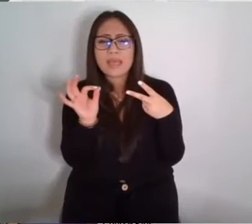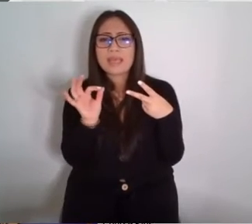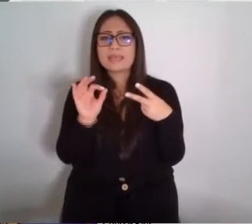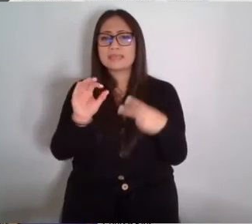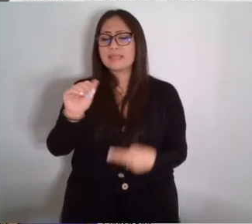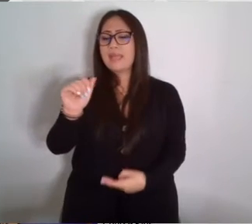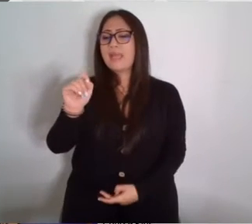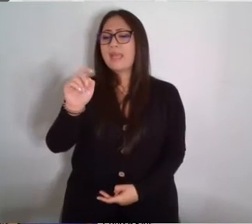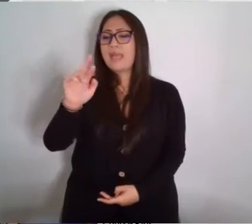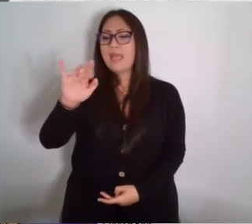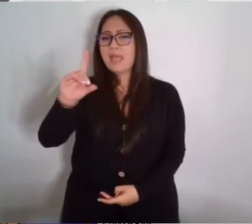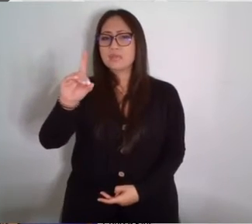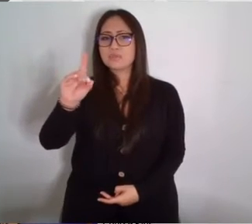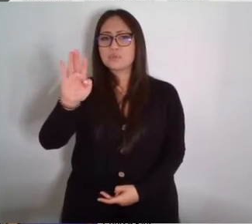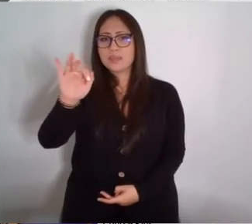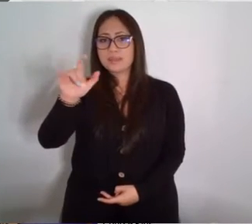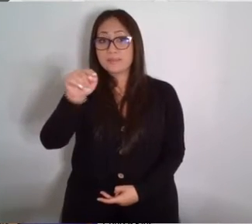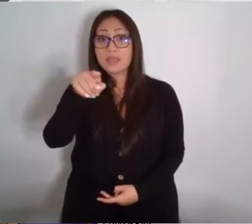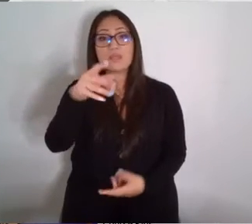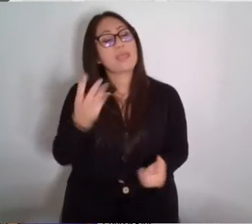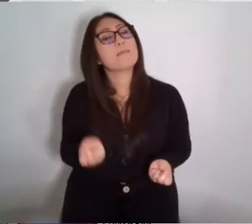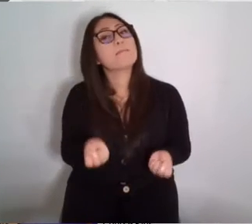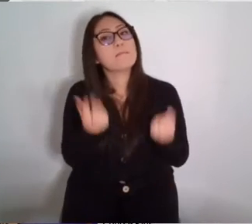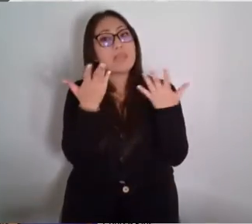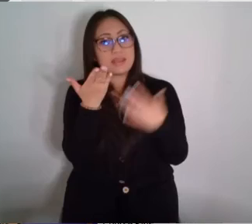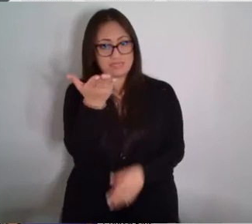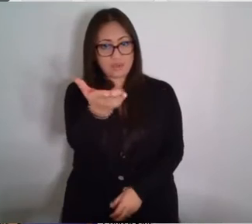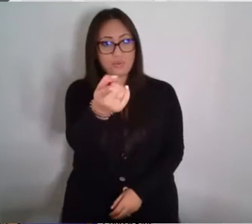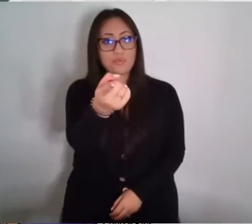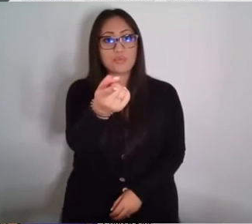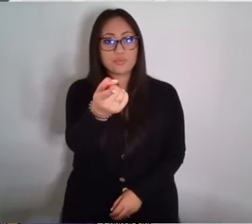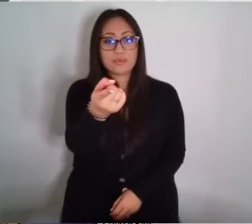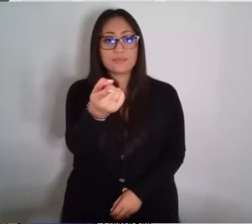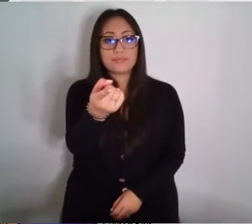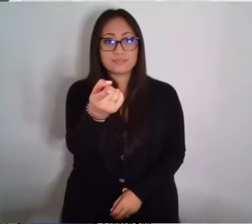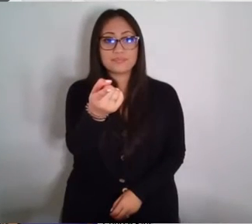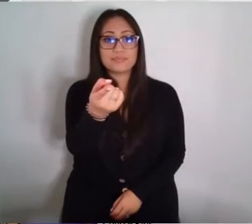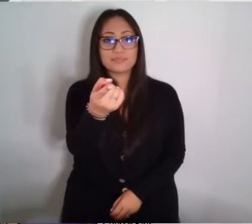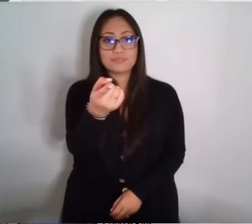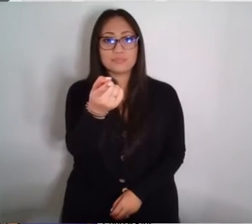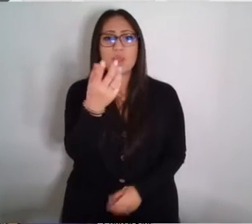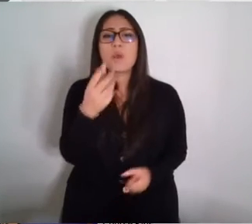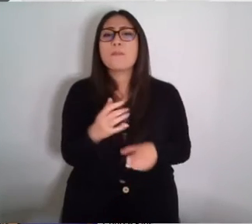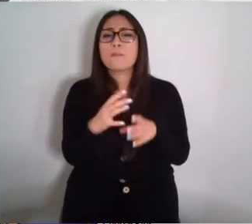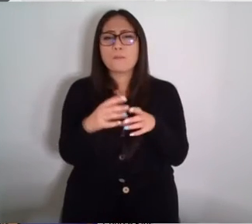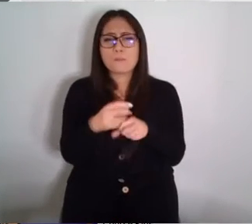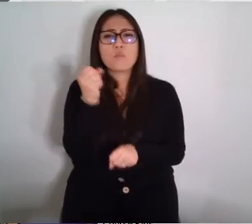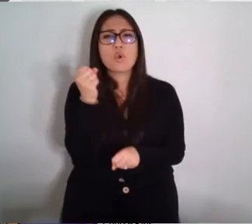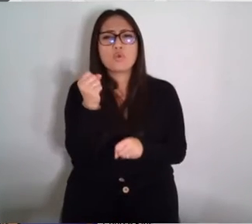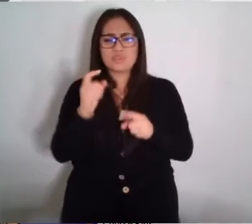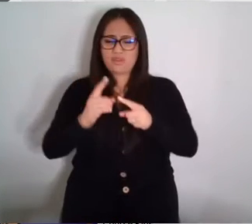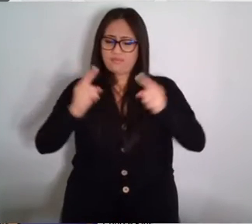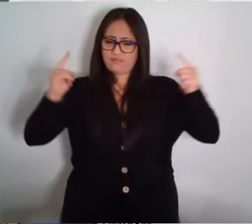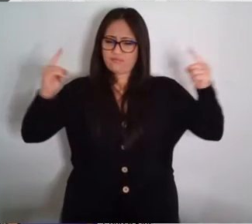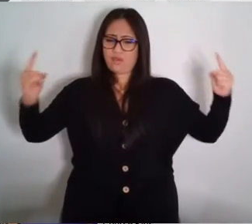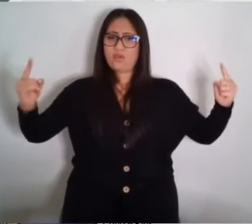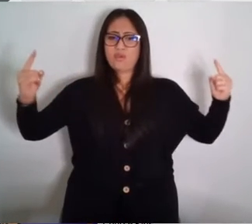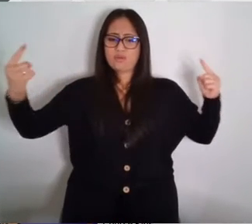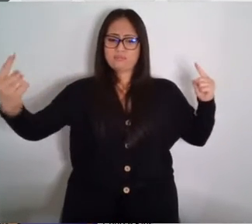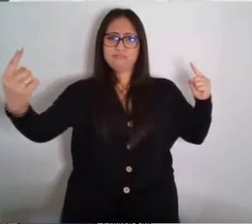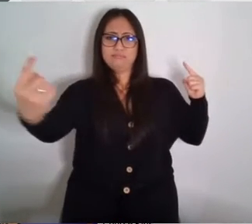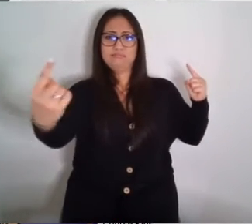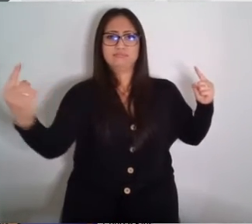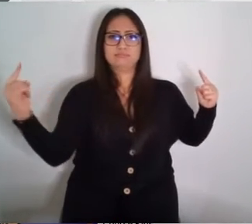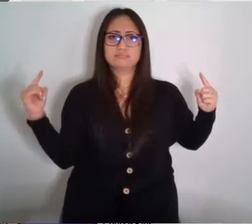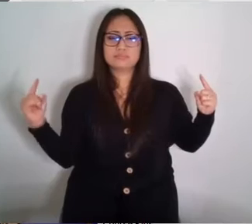of asteroids cruising around in the asteroid belt, but most of them are spaced really far apart. Asteroids sort of look like comets, but they don't